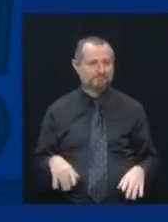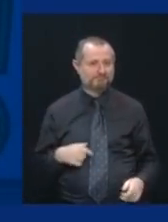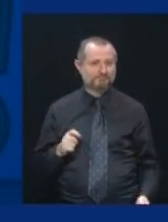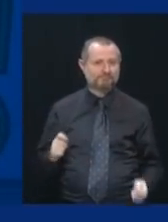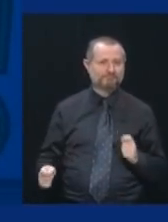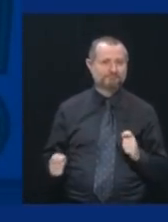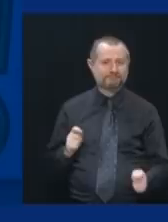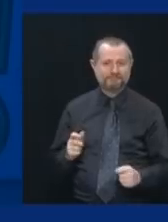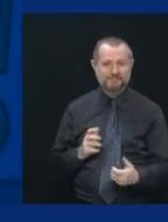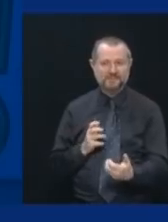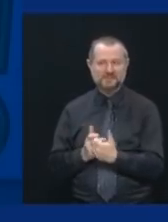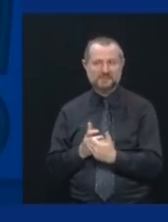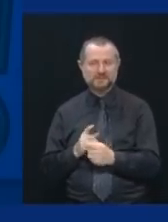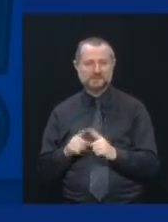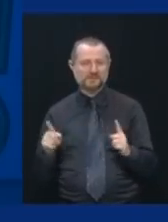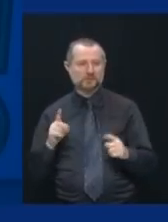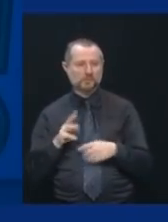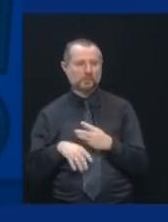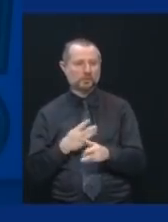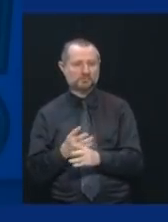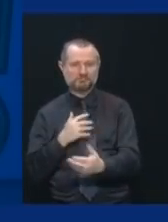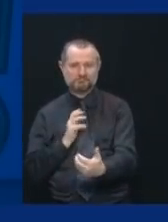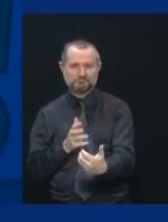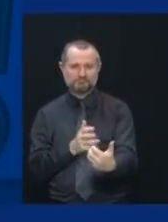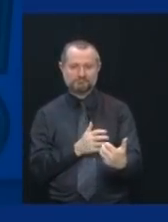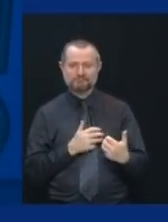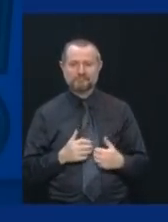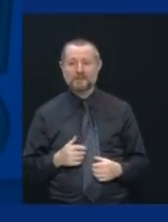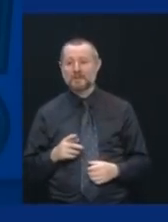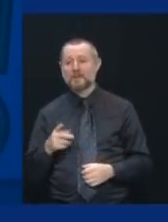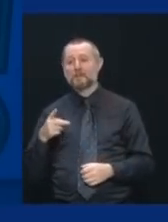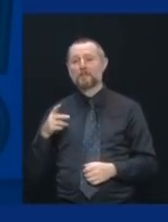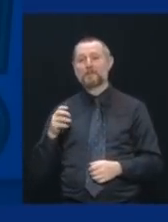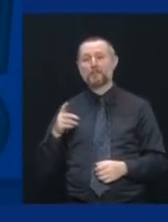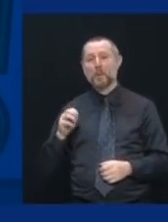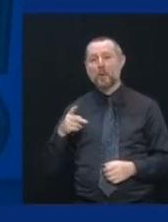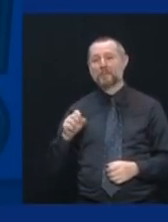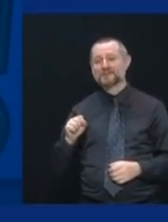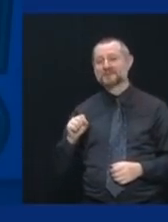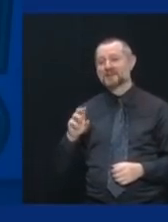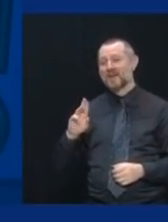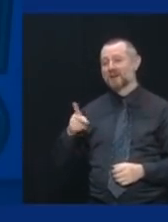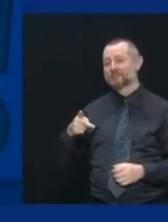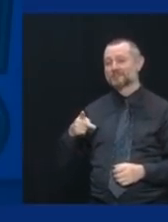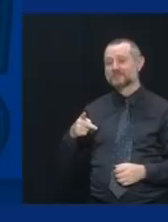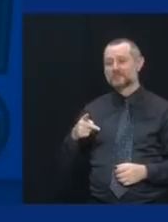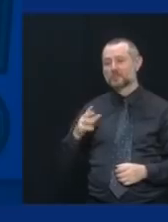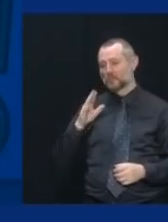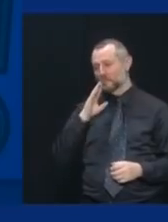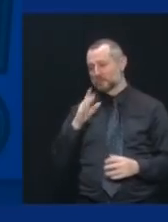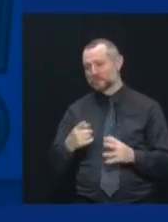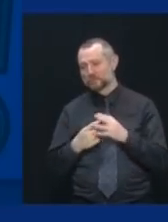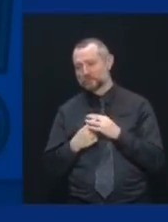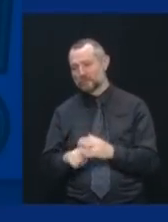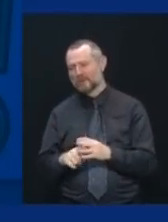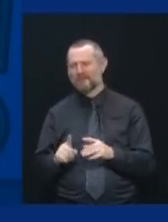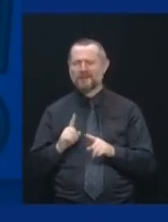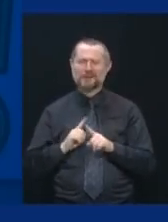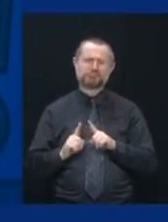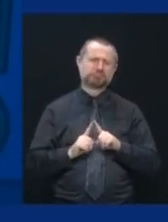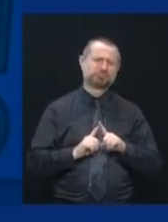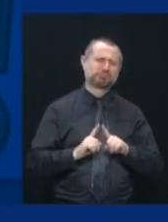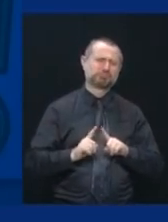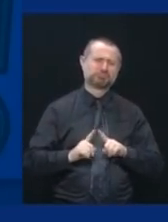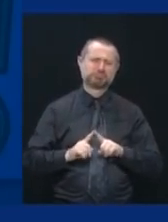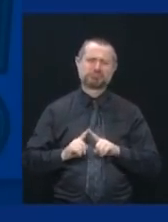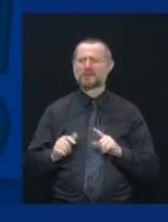them. Pops Up will start with these pop-up performances, and